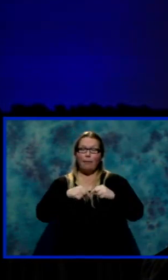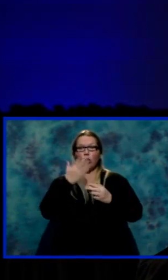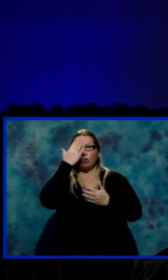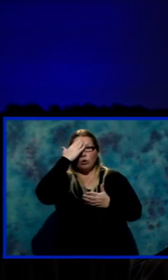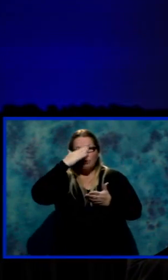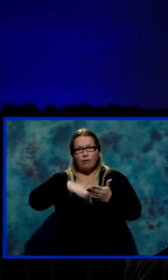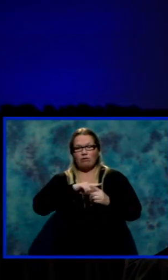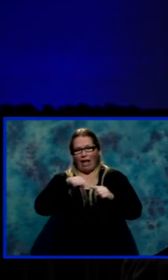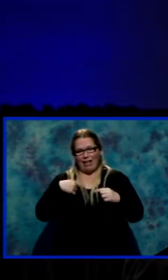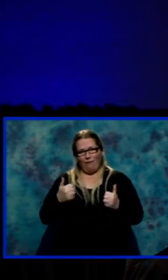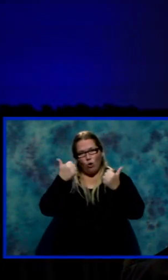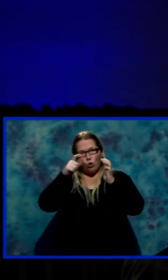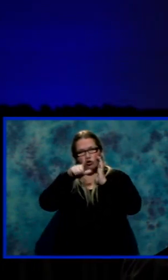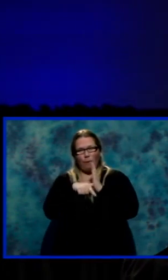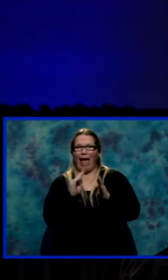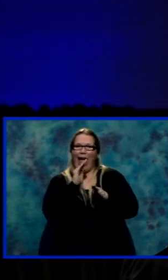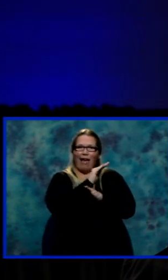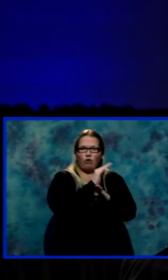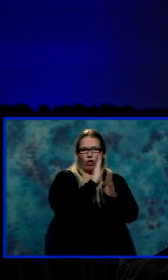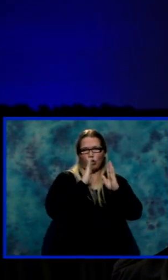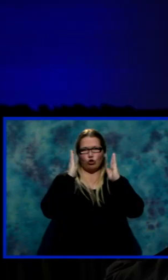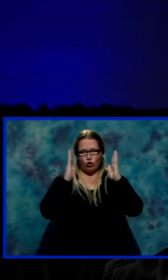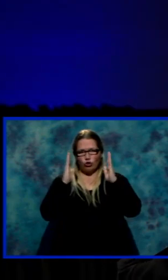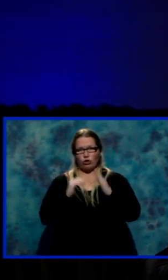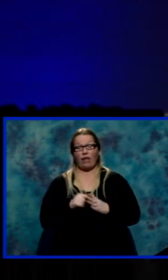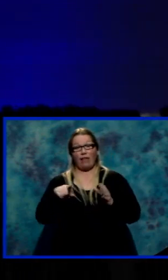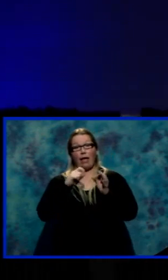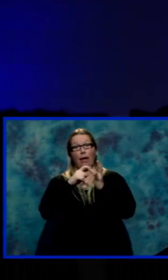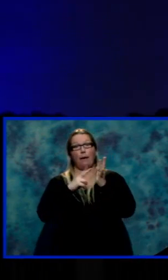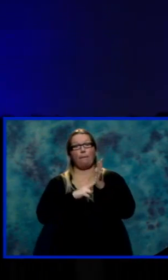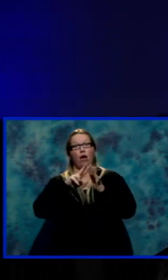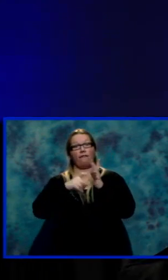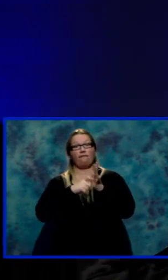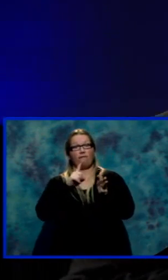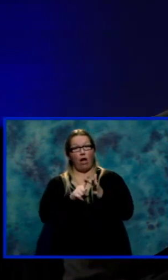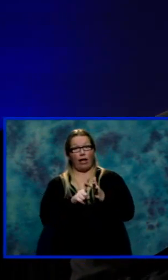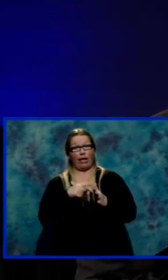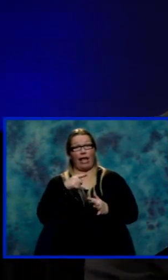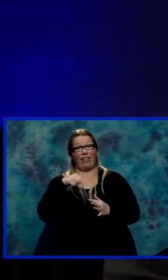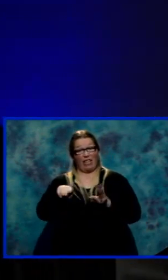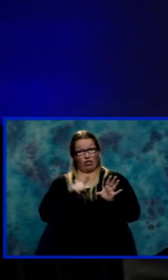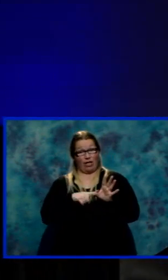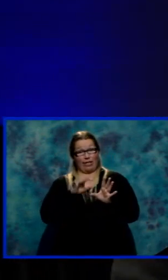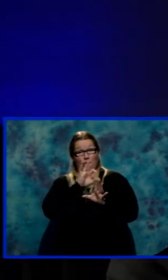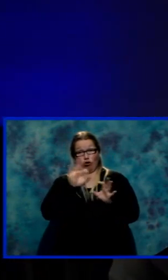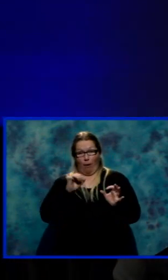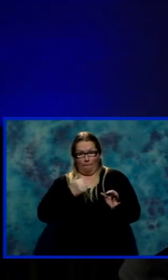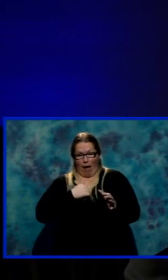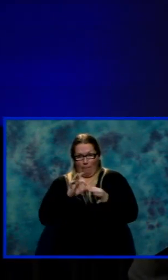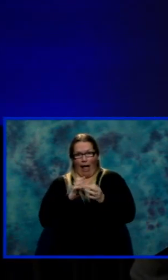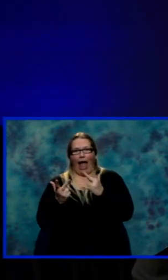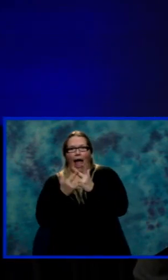us having a good time outside of church. And the bonfire, this year, it's not at my place. It's at the other pastor's